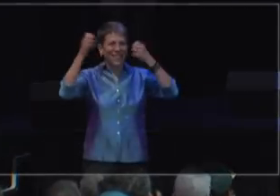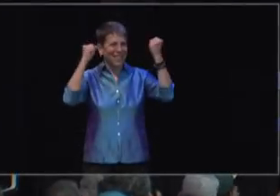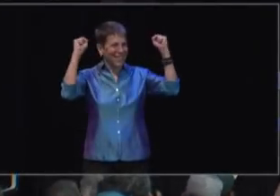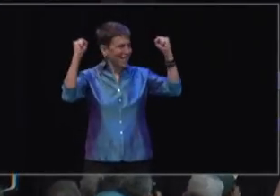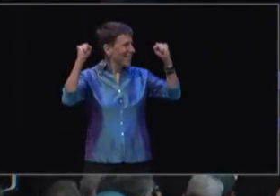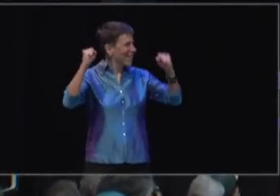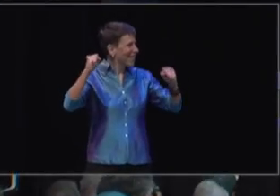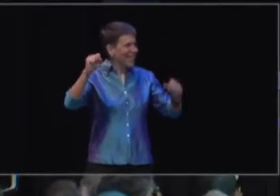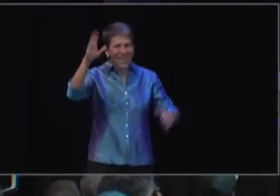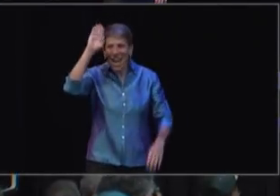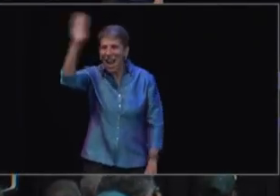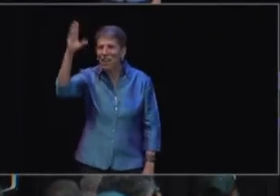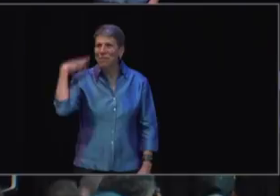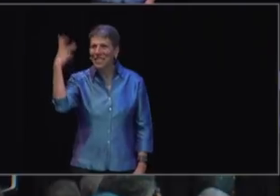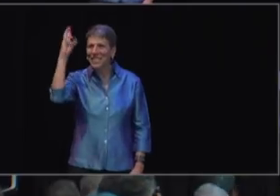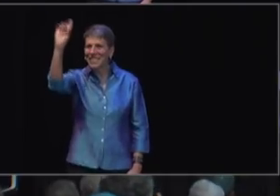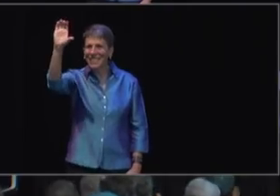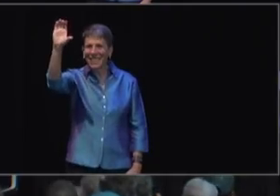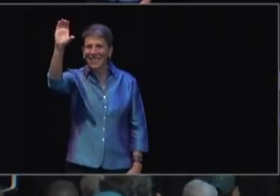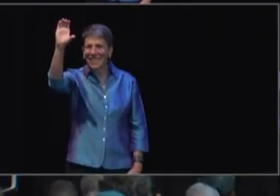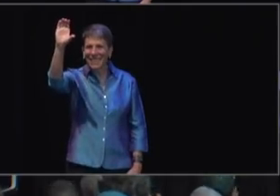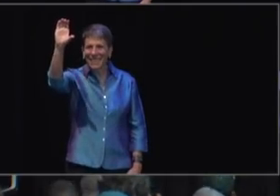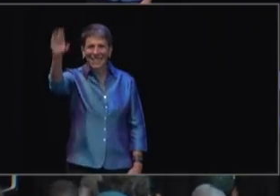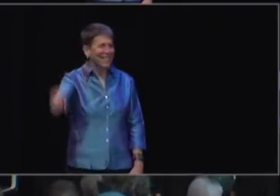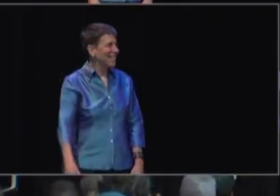Hello, DC.